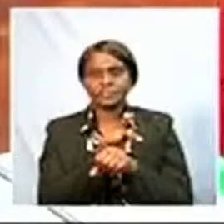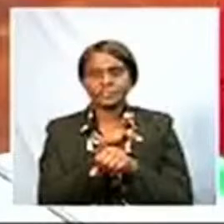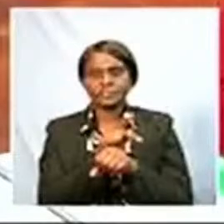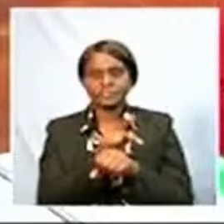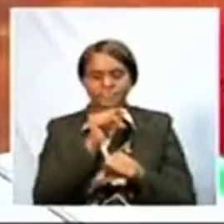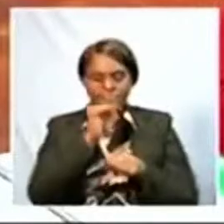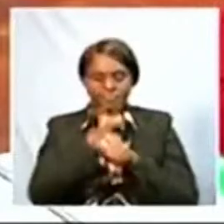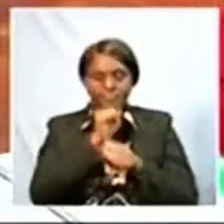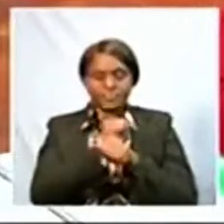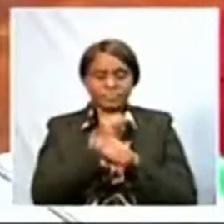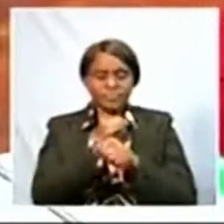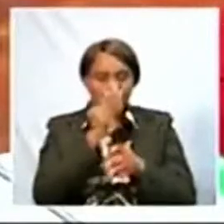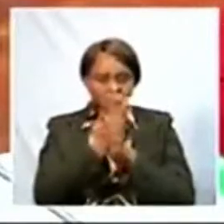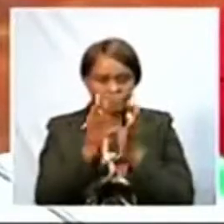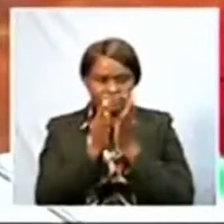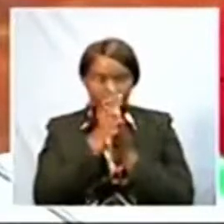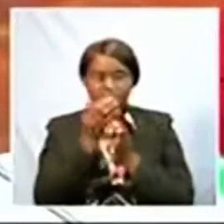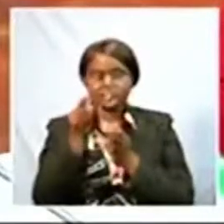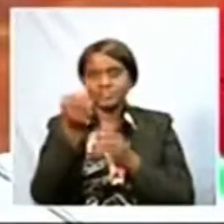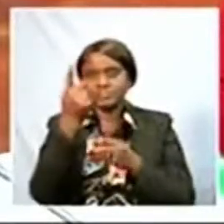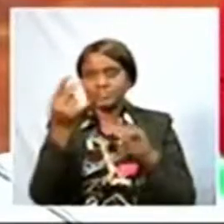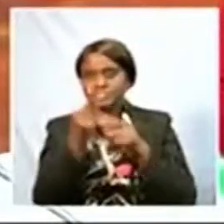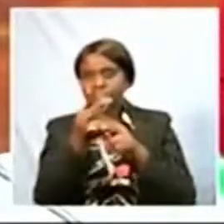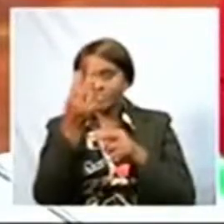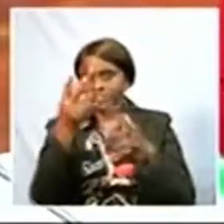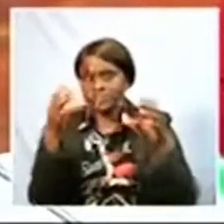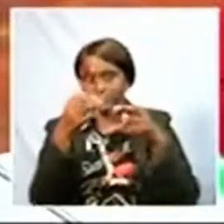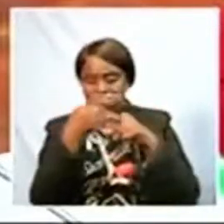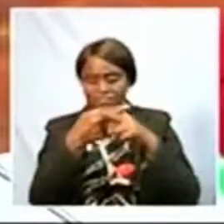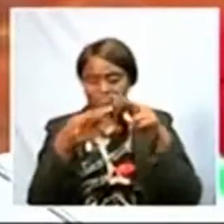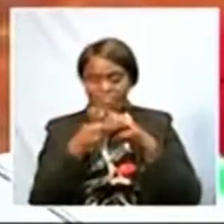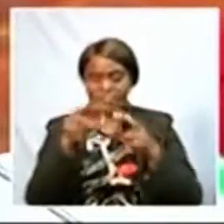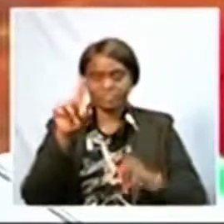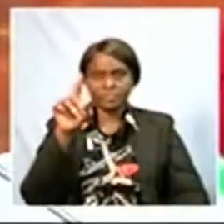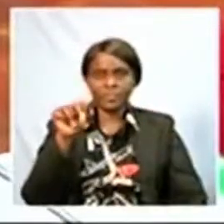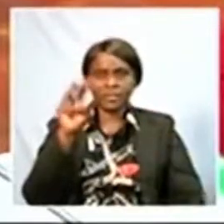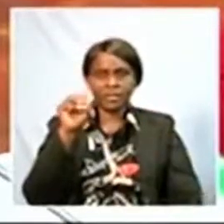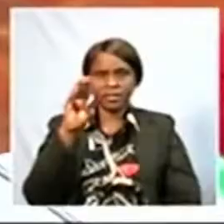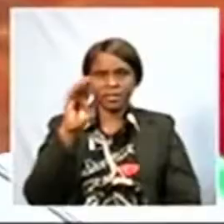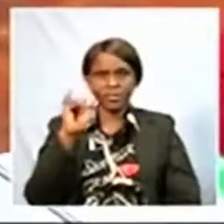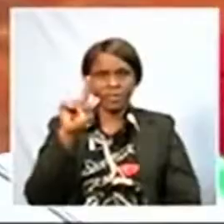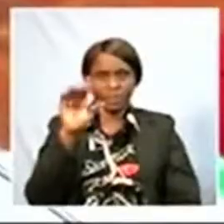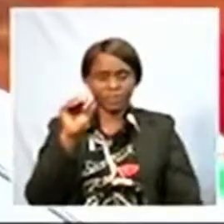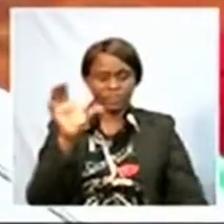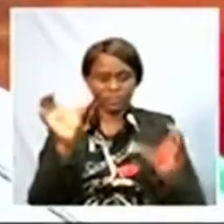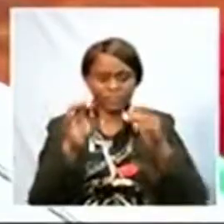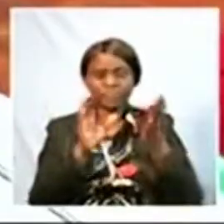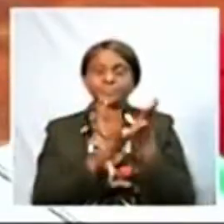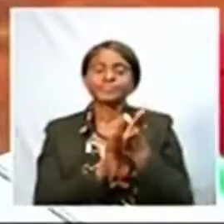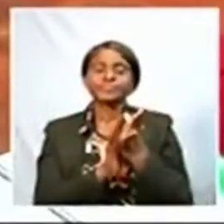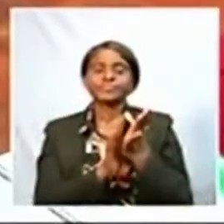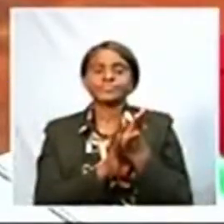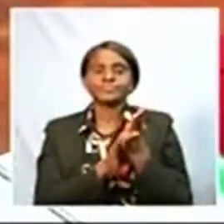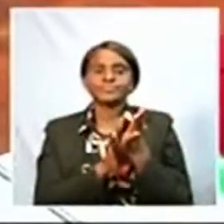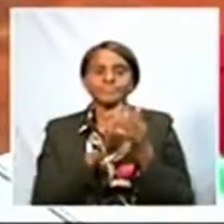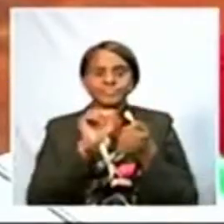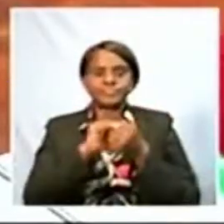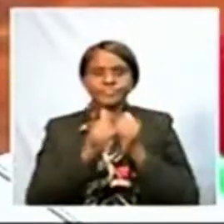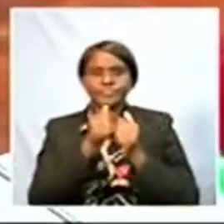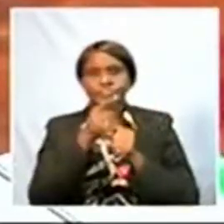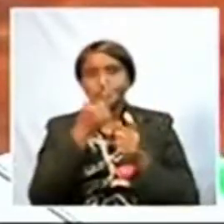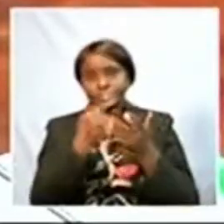Poor workmanship, construction of 1x2 classroom block at Dambilo Community School. Cause of